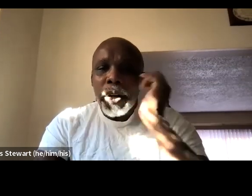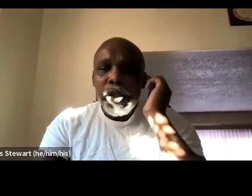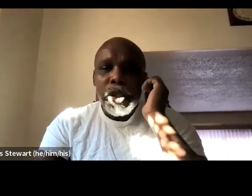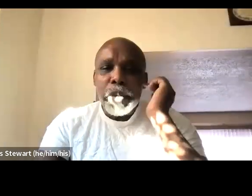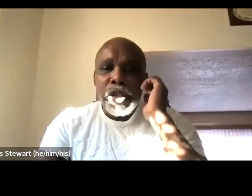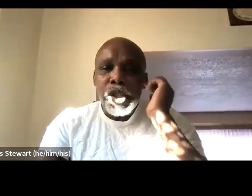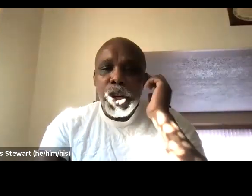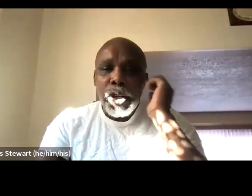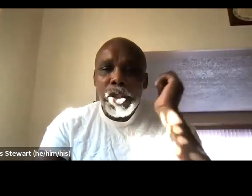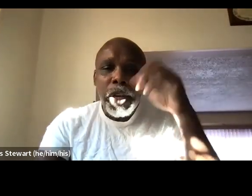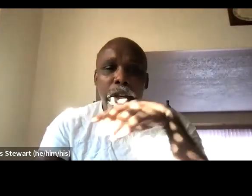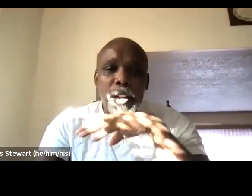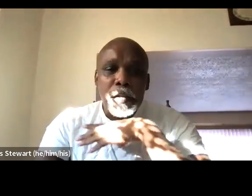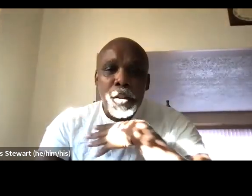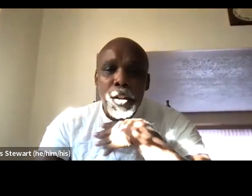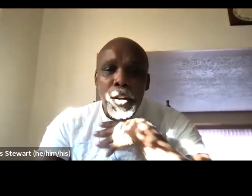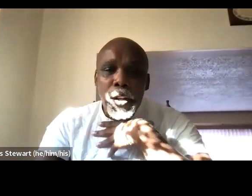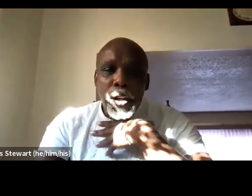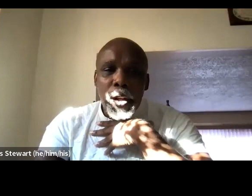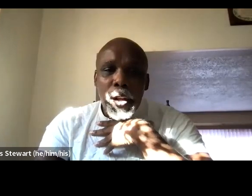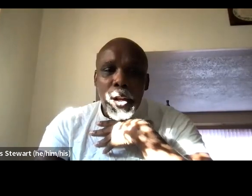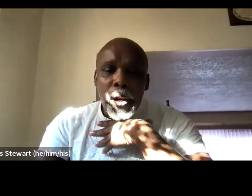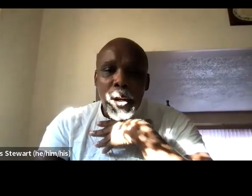Yeah, and the artist's name is Charles Hilliard for